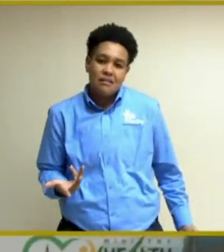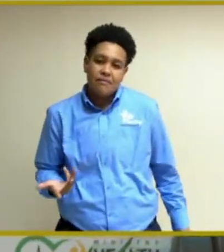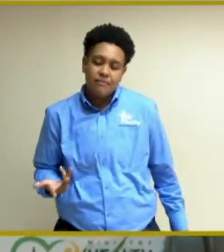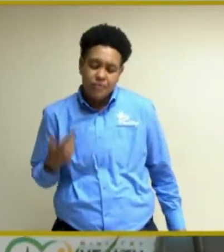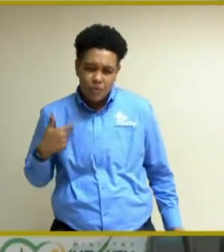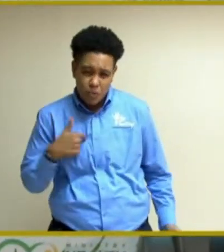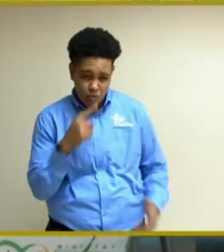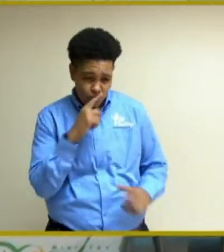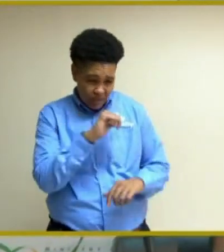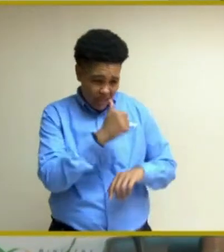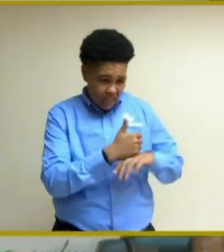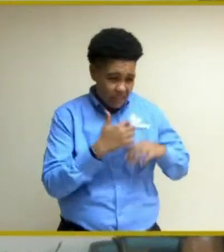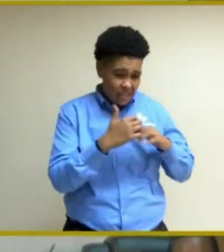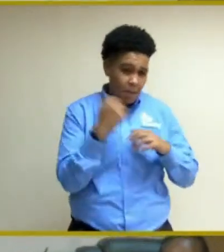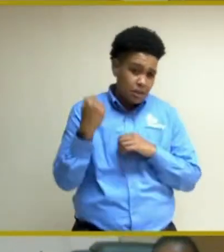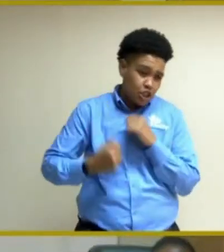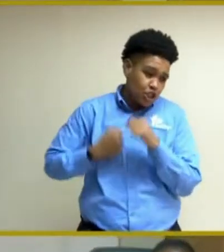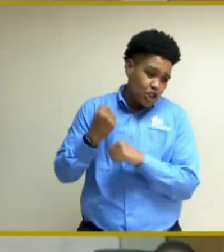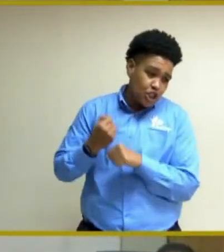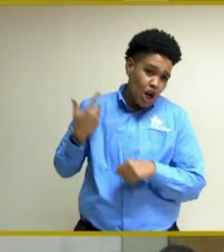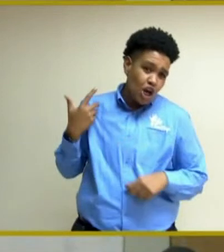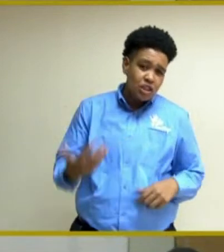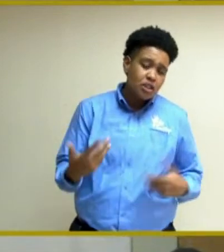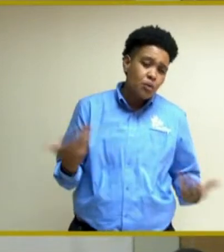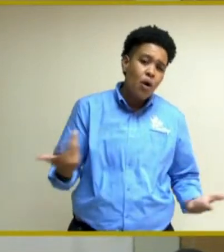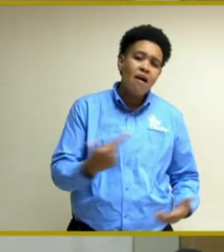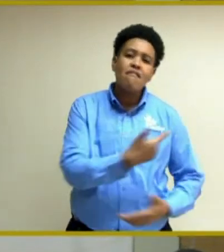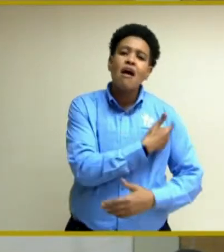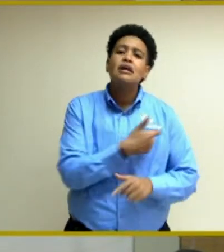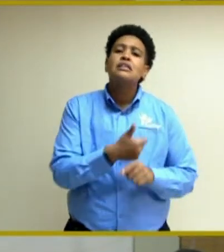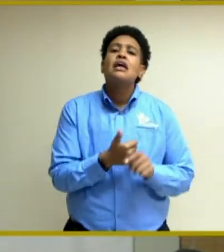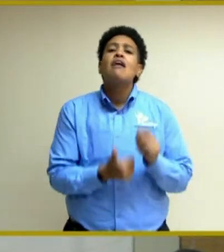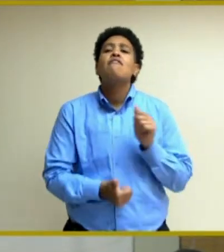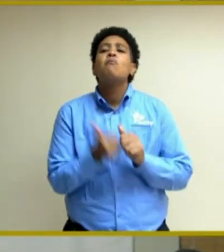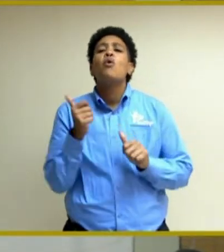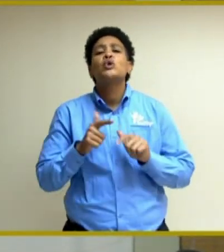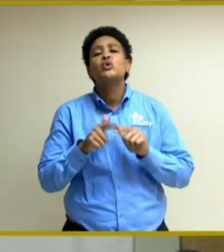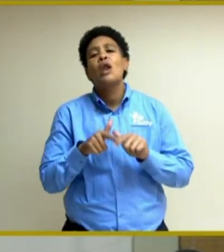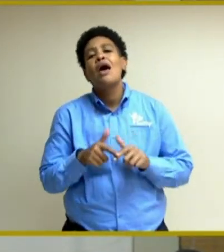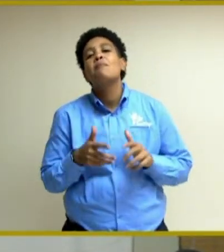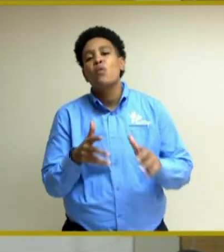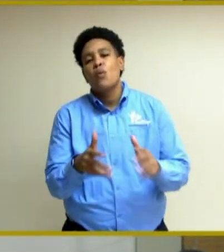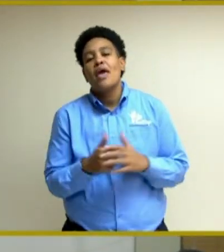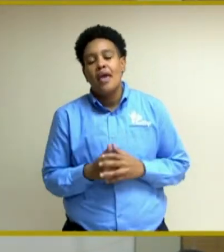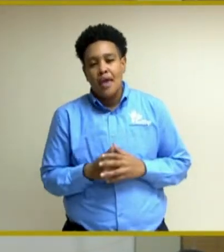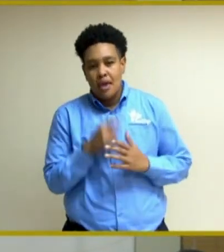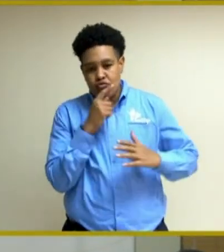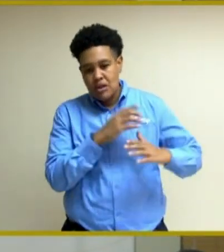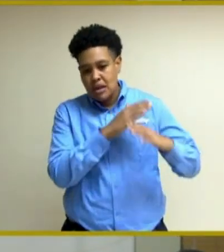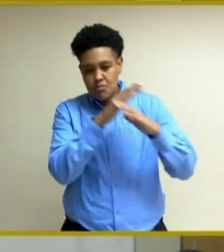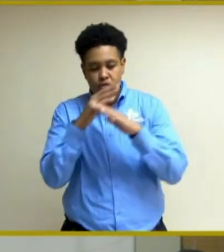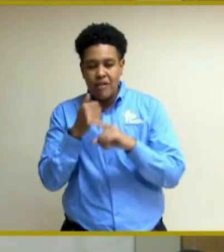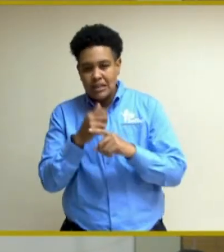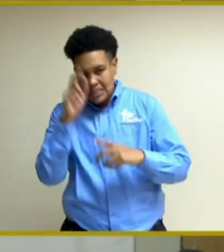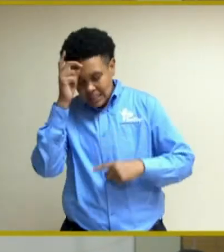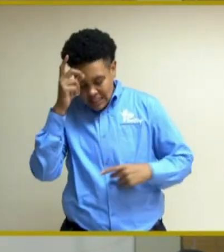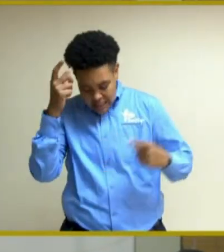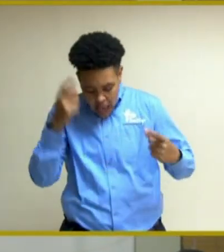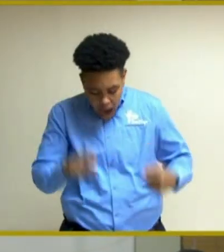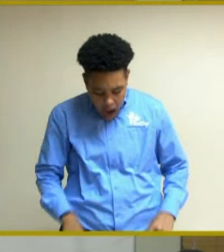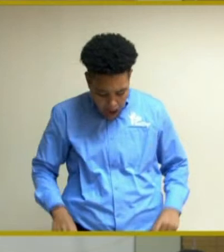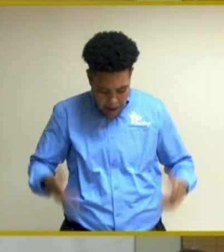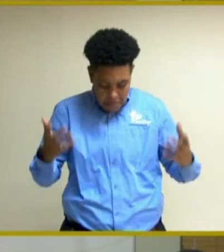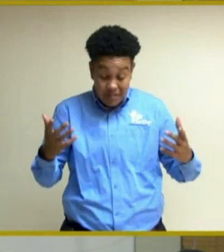have established over the years that vaccine is one of the most reliable ways of preventing disease condition, and it